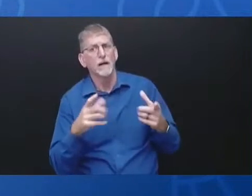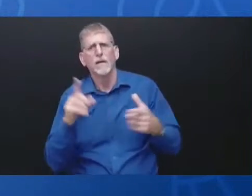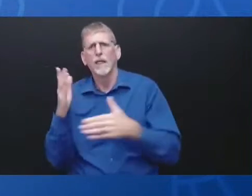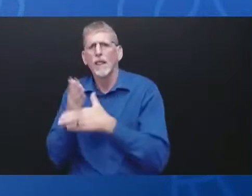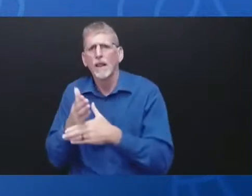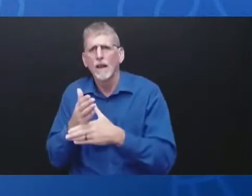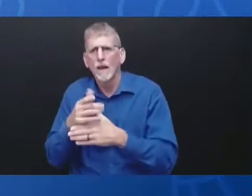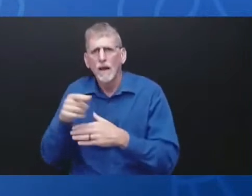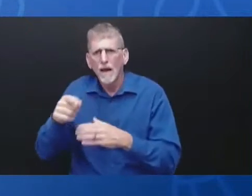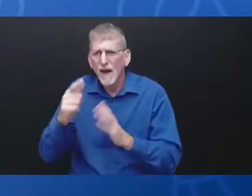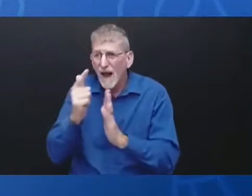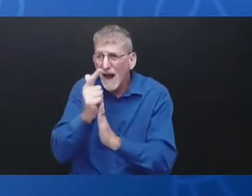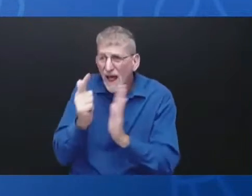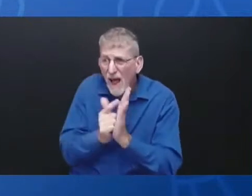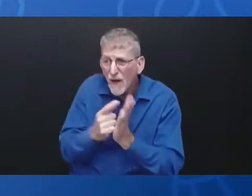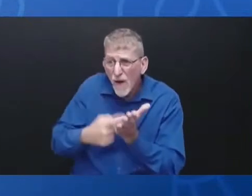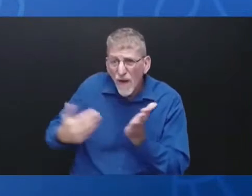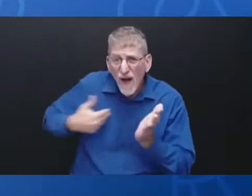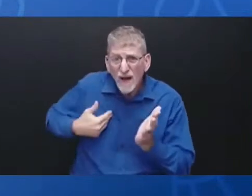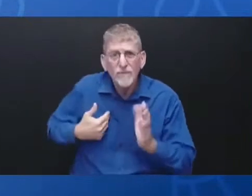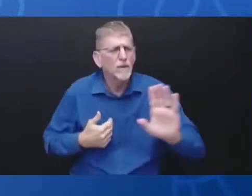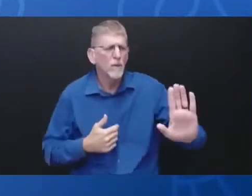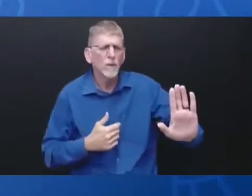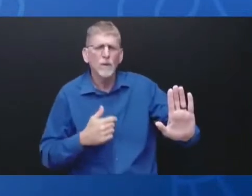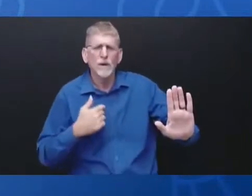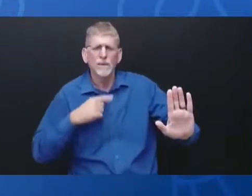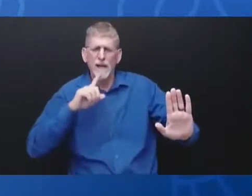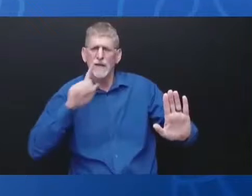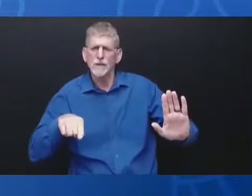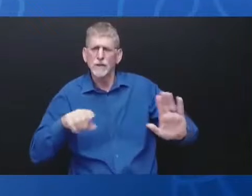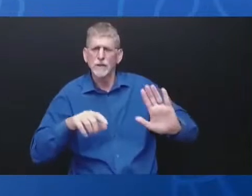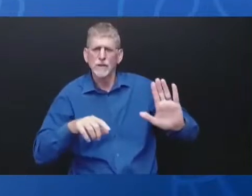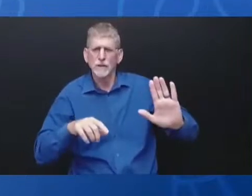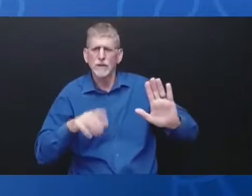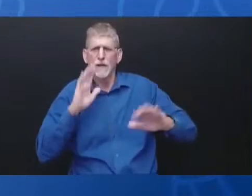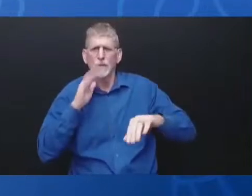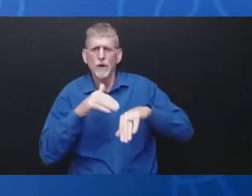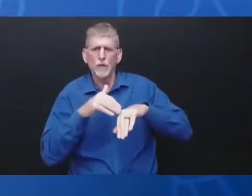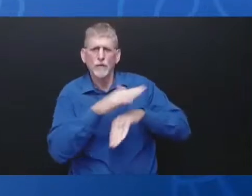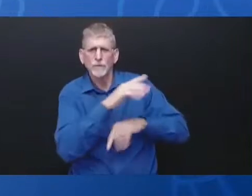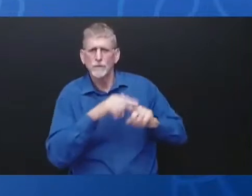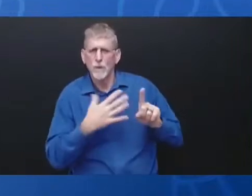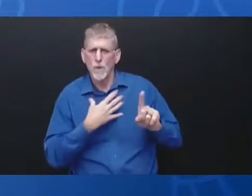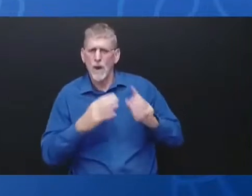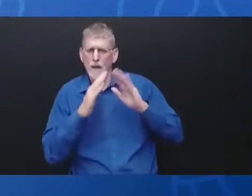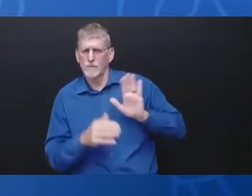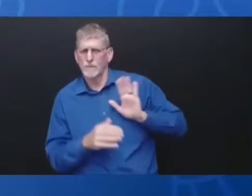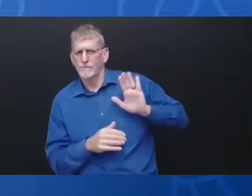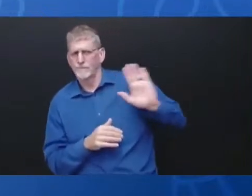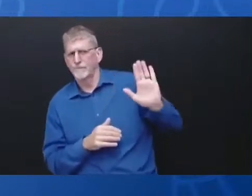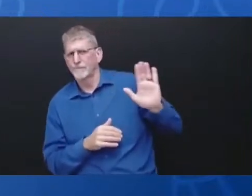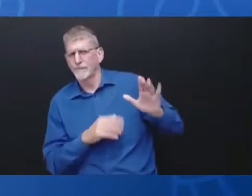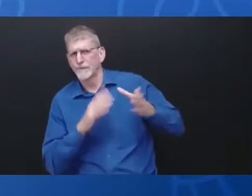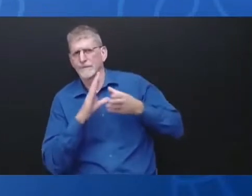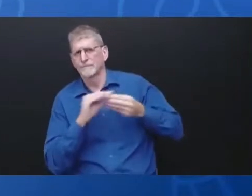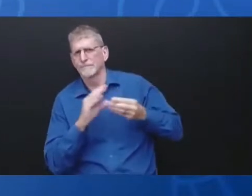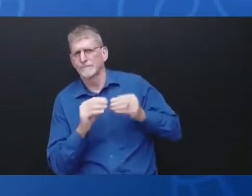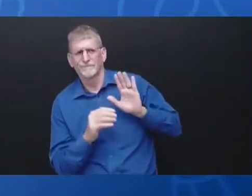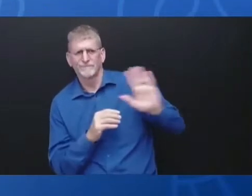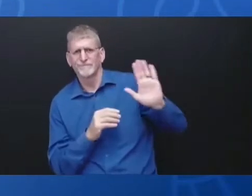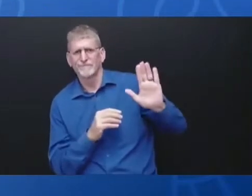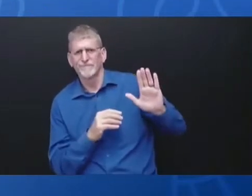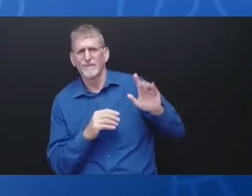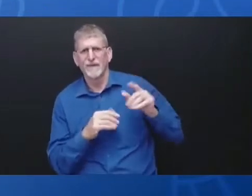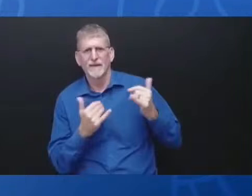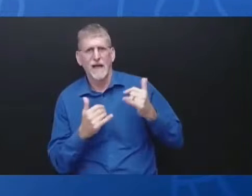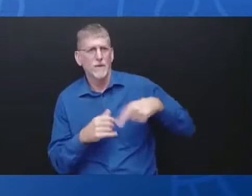fact of referring you back to the White House and to DHS regarding this, this is in the courts. And as you know, I'm not going to